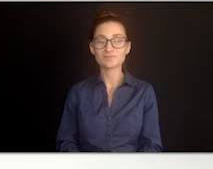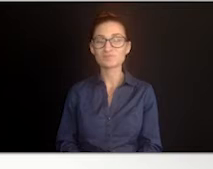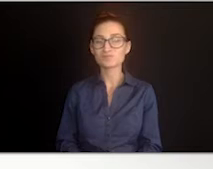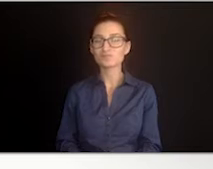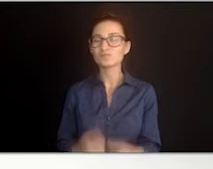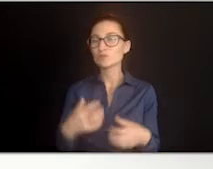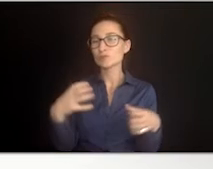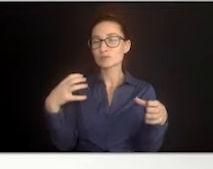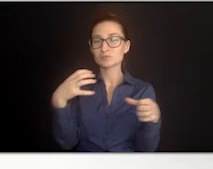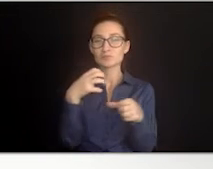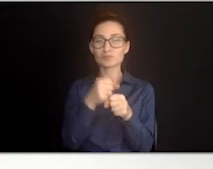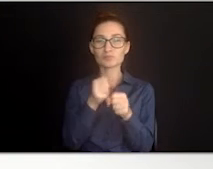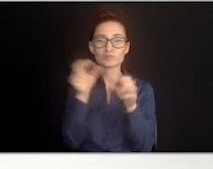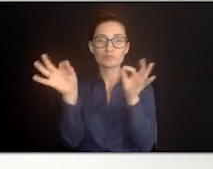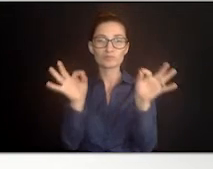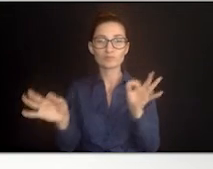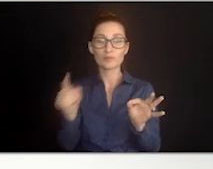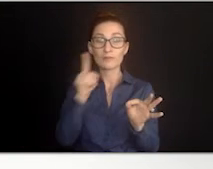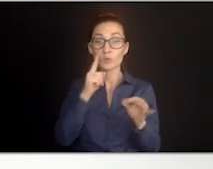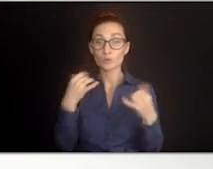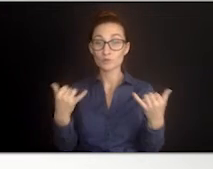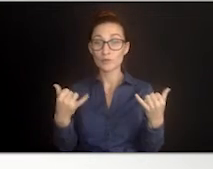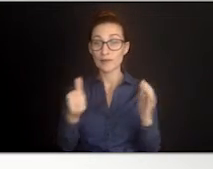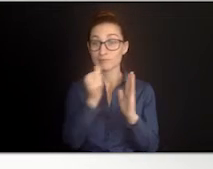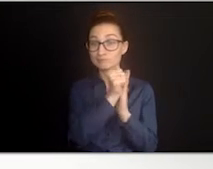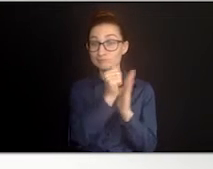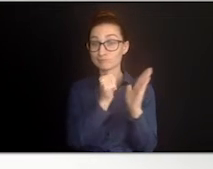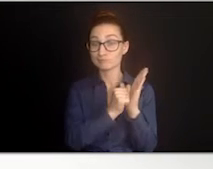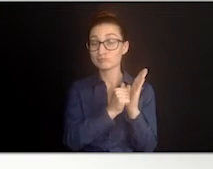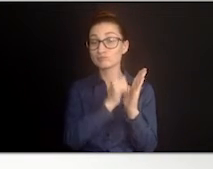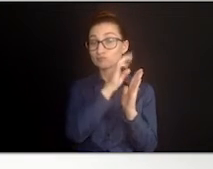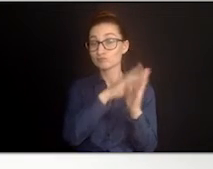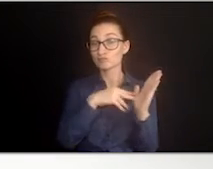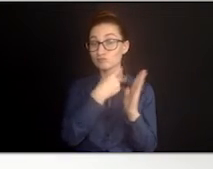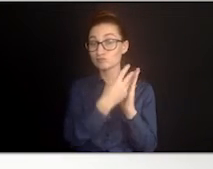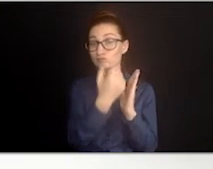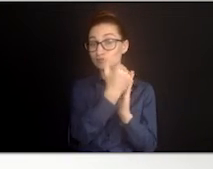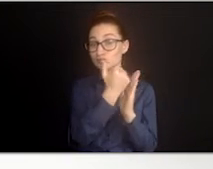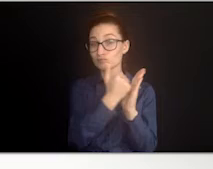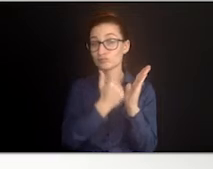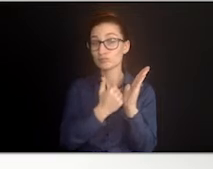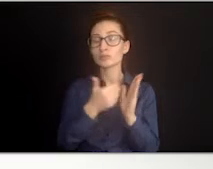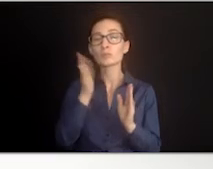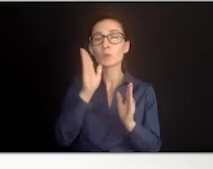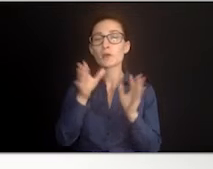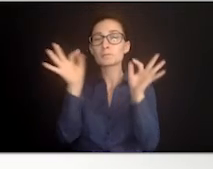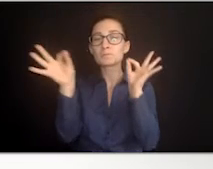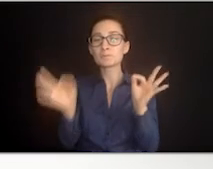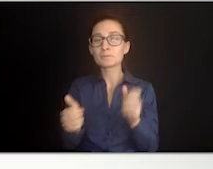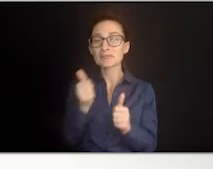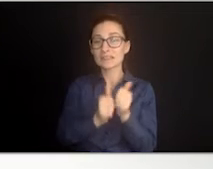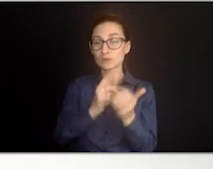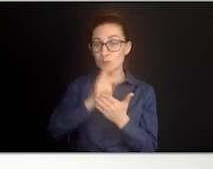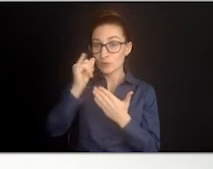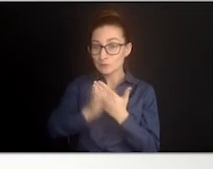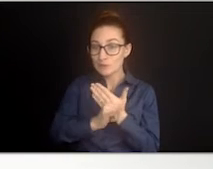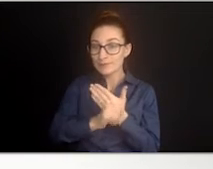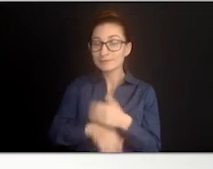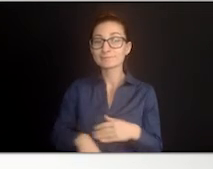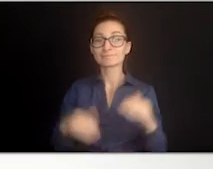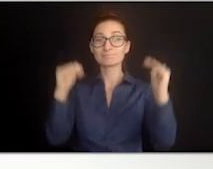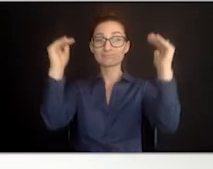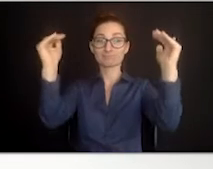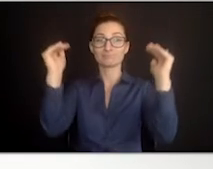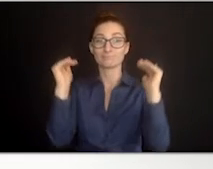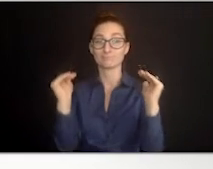And just a little brief description of our agenda today. We're going to provide you with some descriptions of our projects, and then I'm going